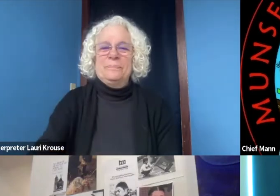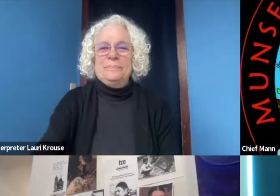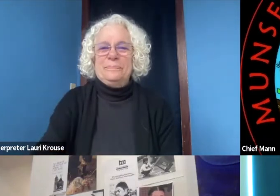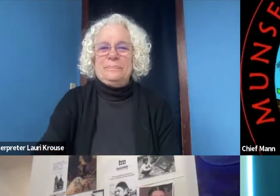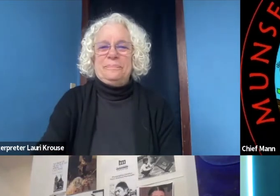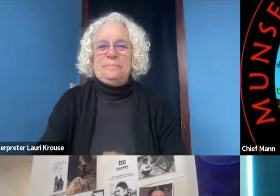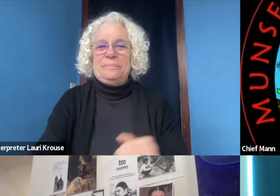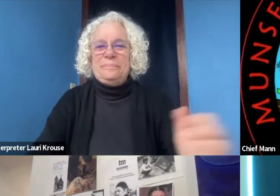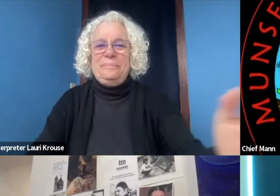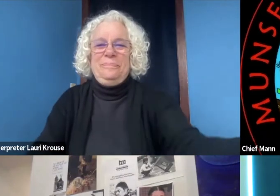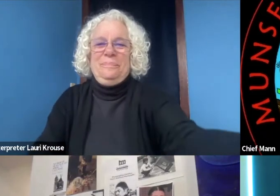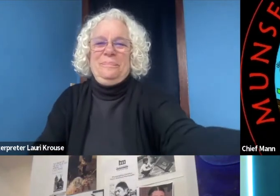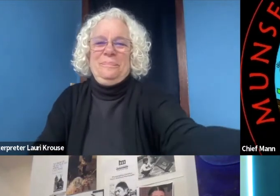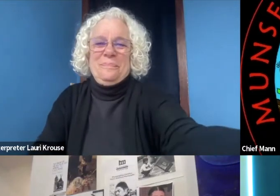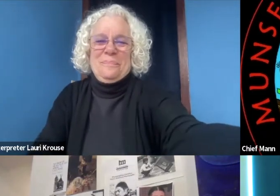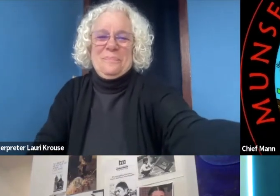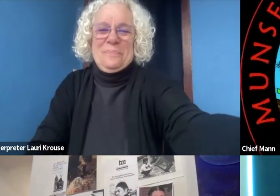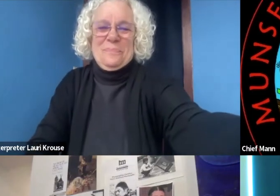Anishi, thank you.